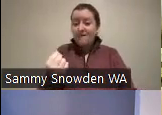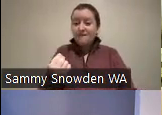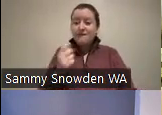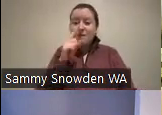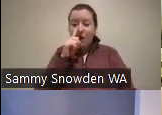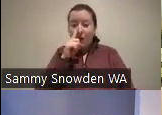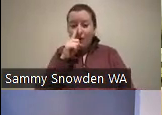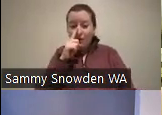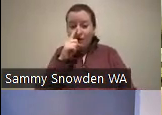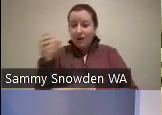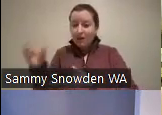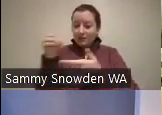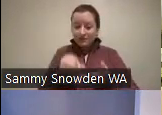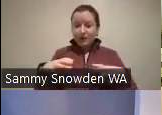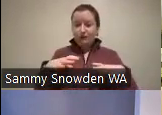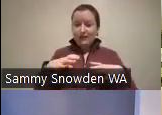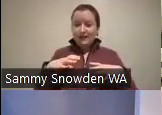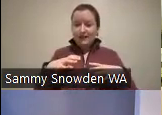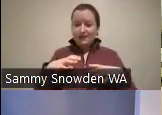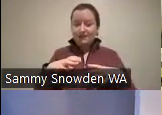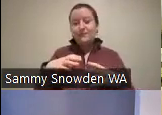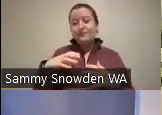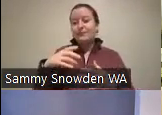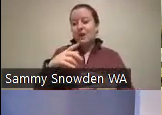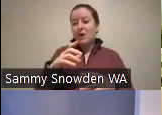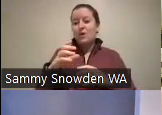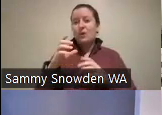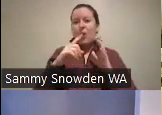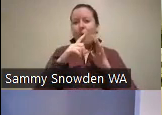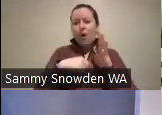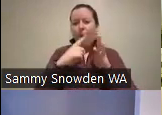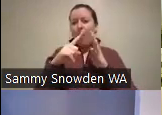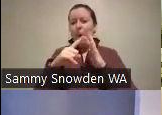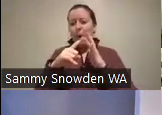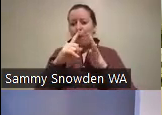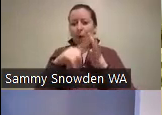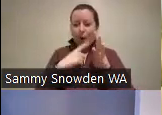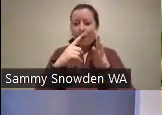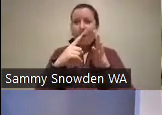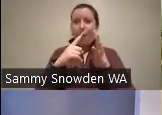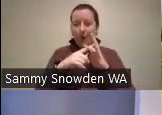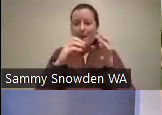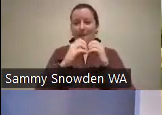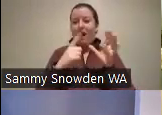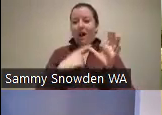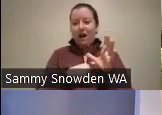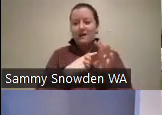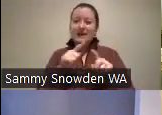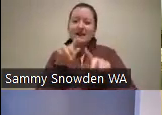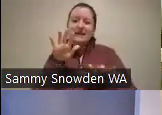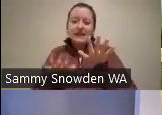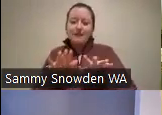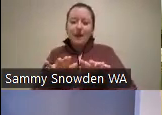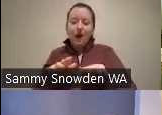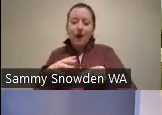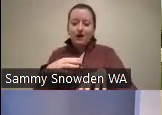suggestions, I really like jojoba as the carrier oil because that's the oil that's most like our skin's natural sebum. So it sits